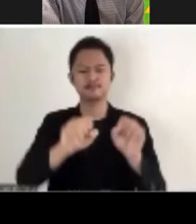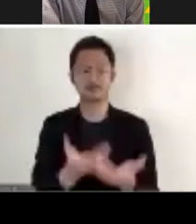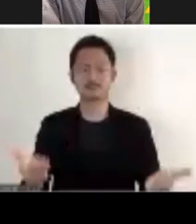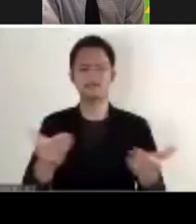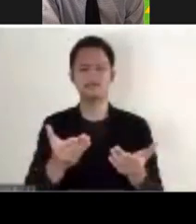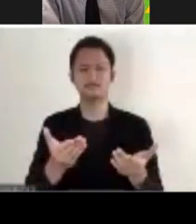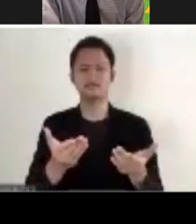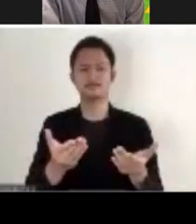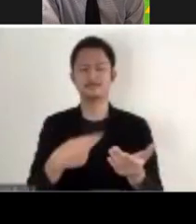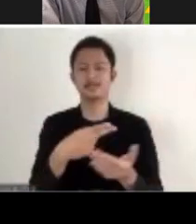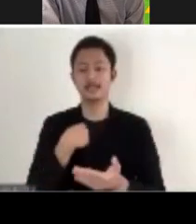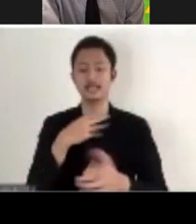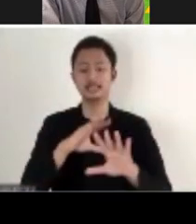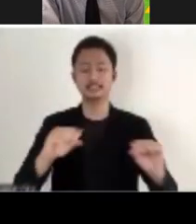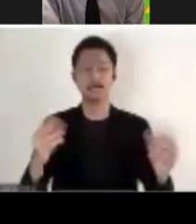Indonesia